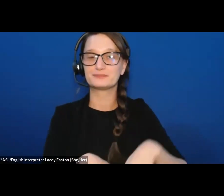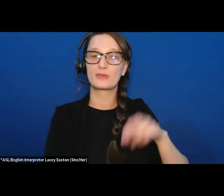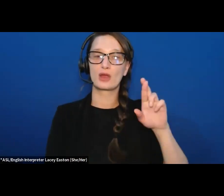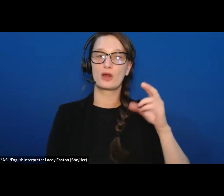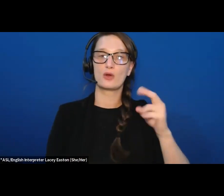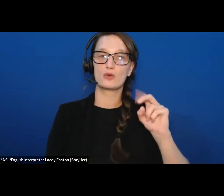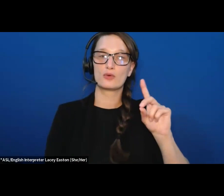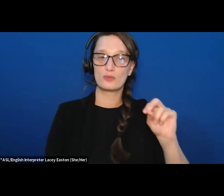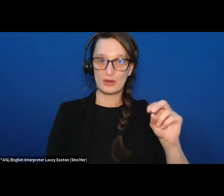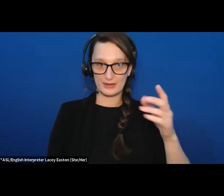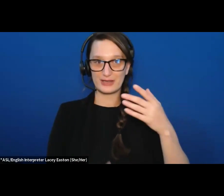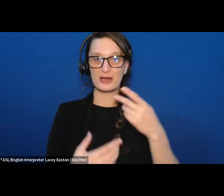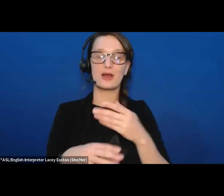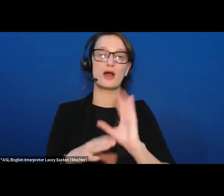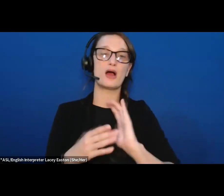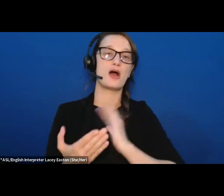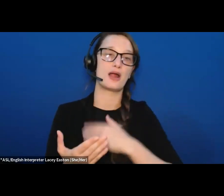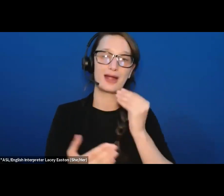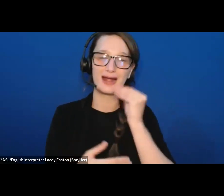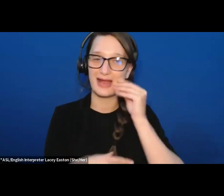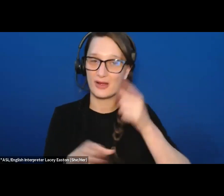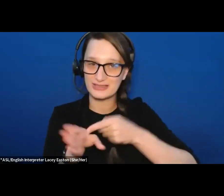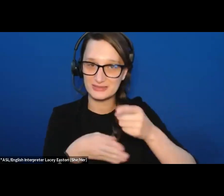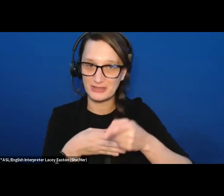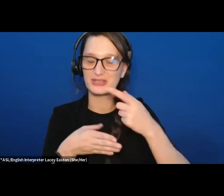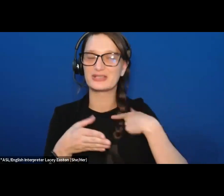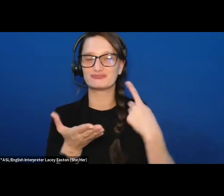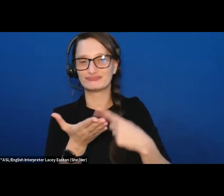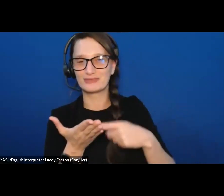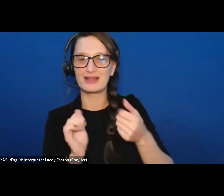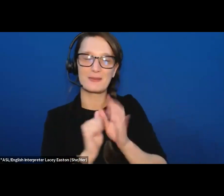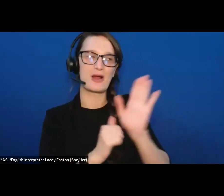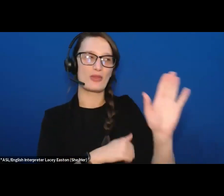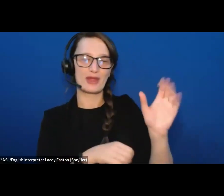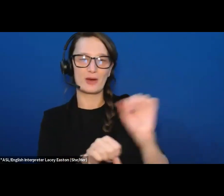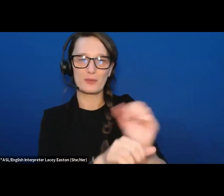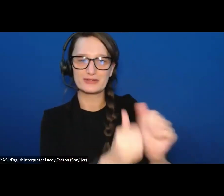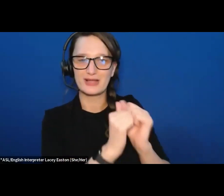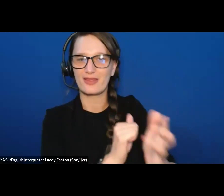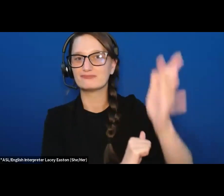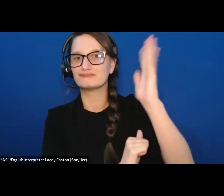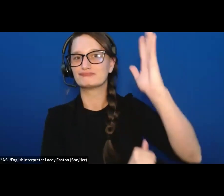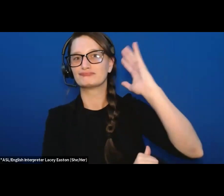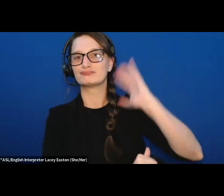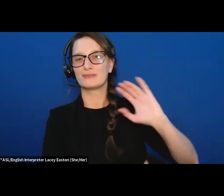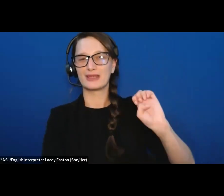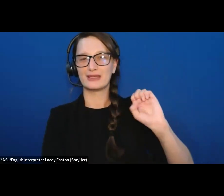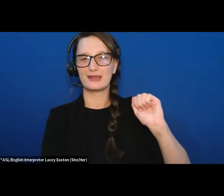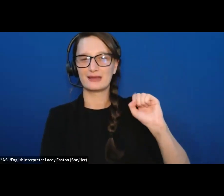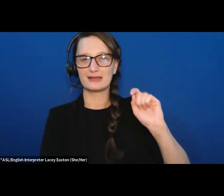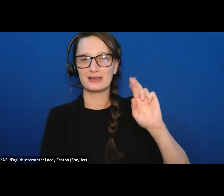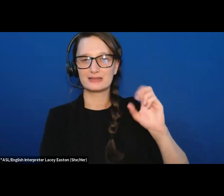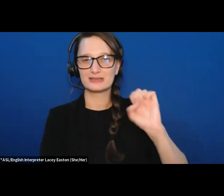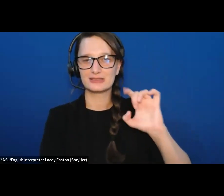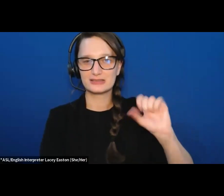Easter Seals long, long ago. And so, anyways, good to see you, Toby. Elijah, hello. Good to see you